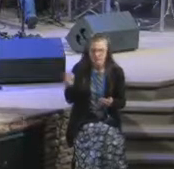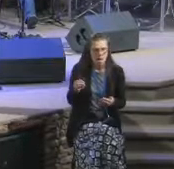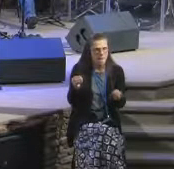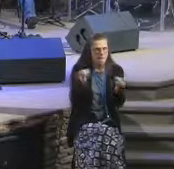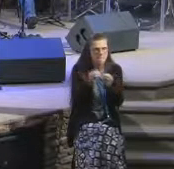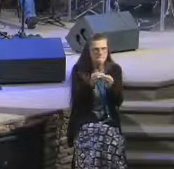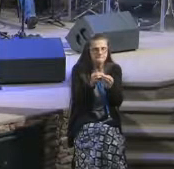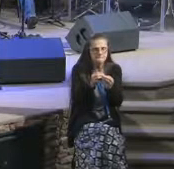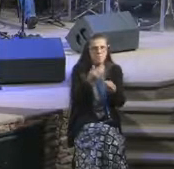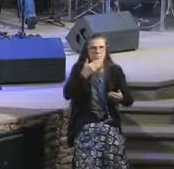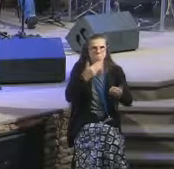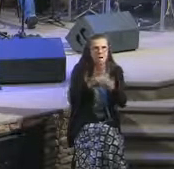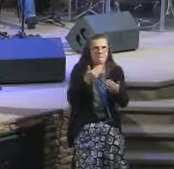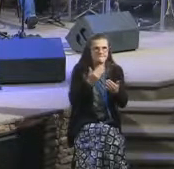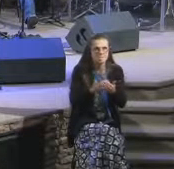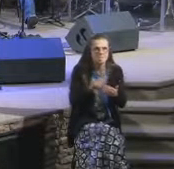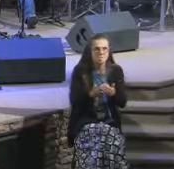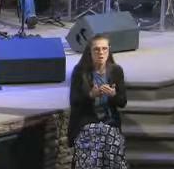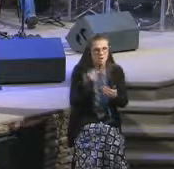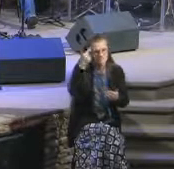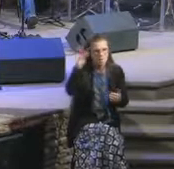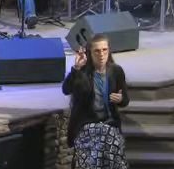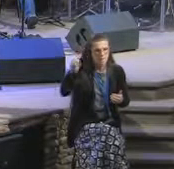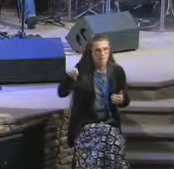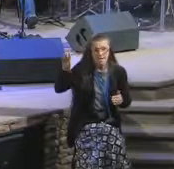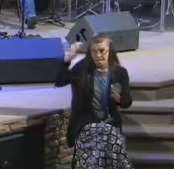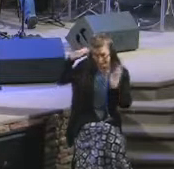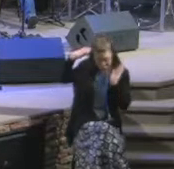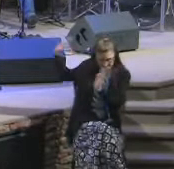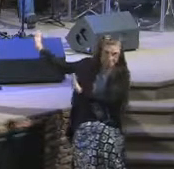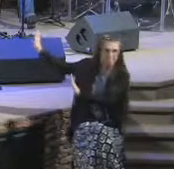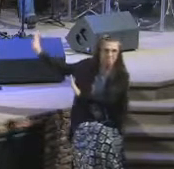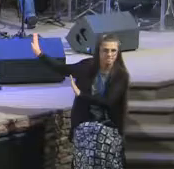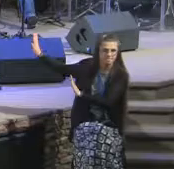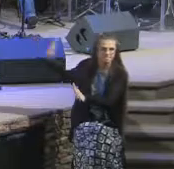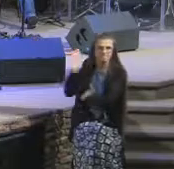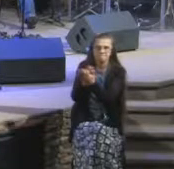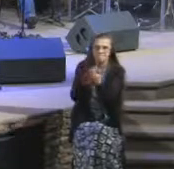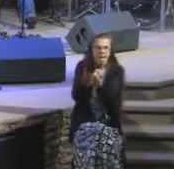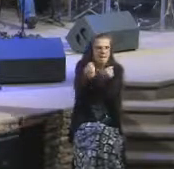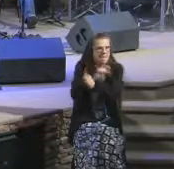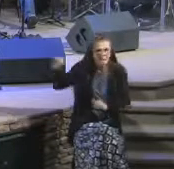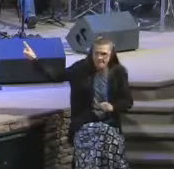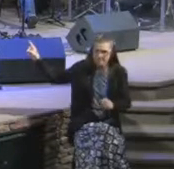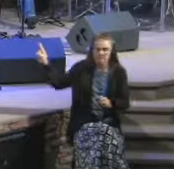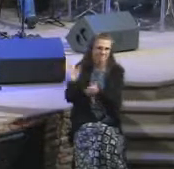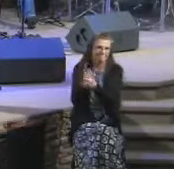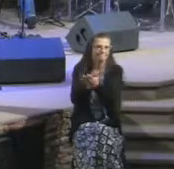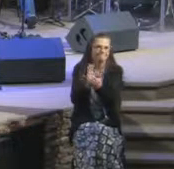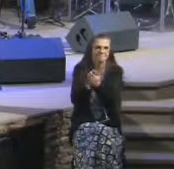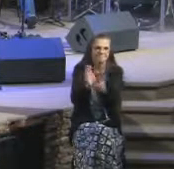more appreciative of a pastor and his wife than I am of these guys right here. And I love them so much.